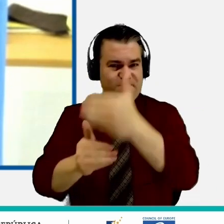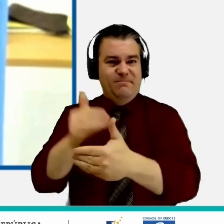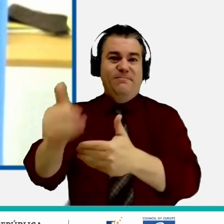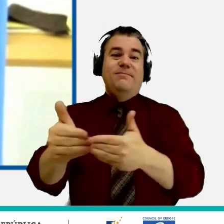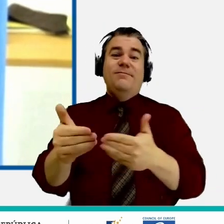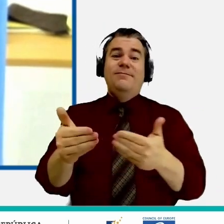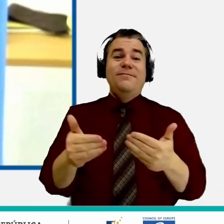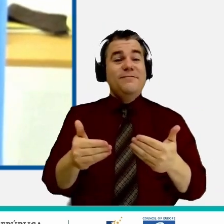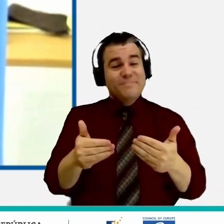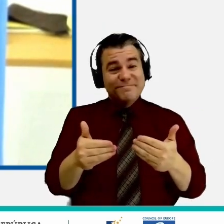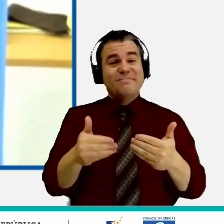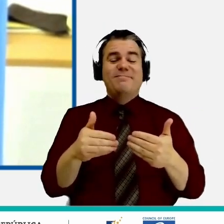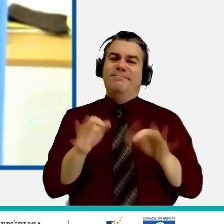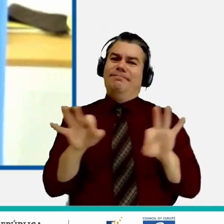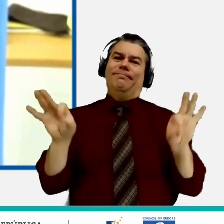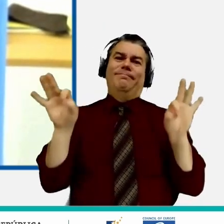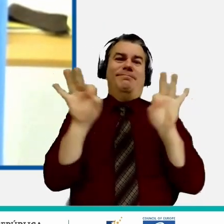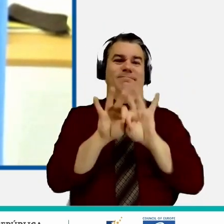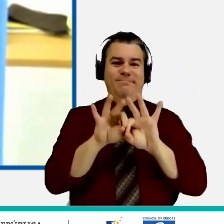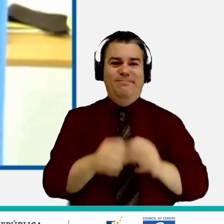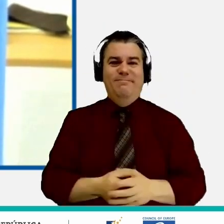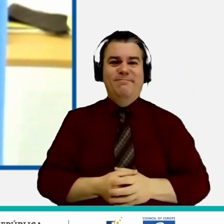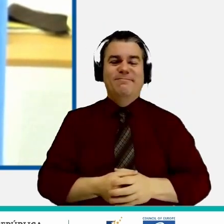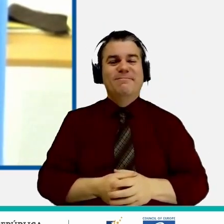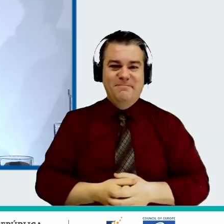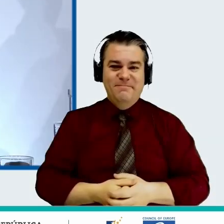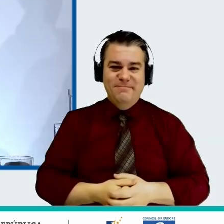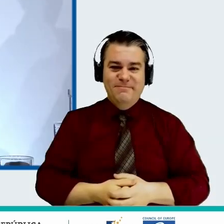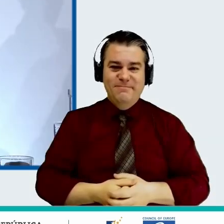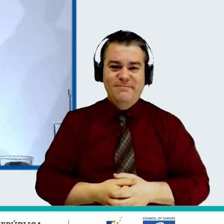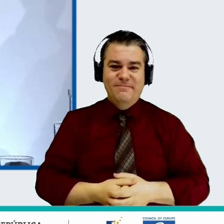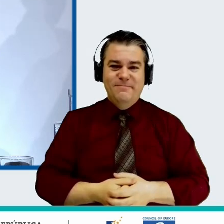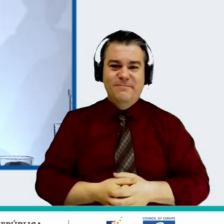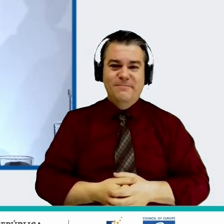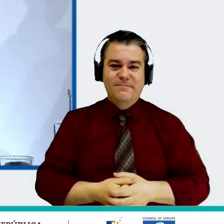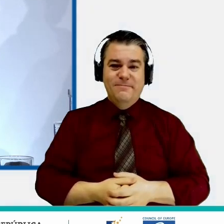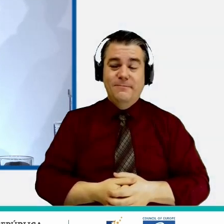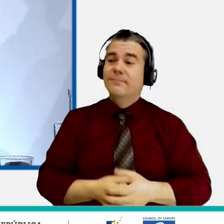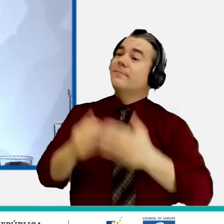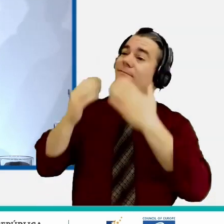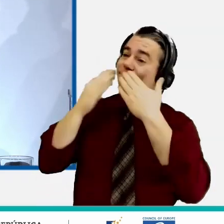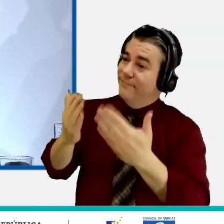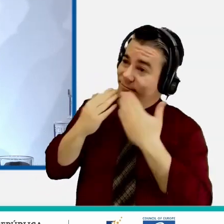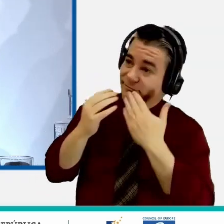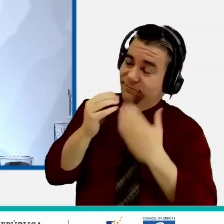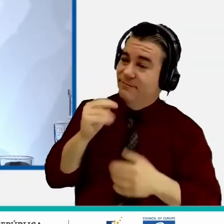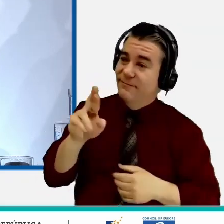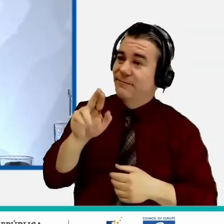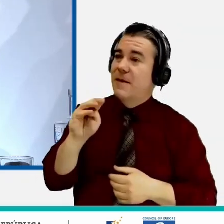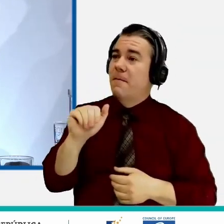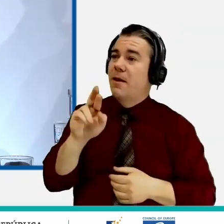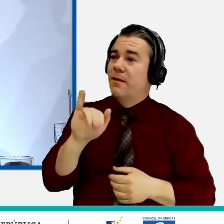where action is at the core of disaster risk management. Thank you. Thank you very much, Mr. Marias and